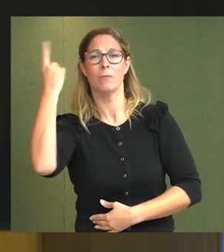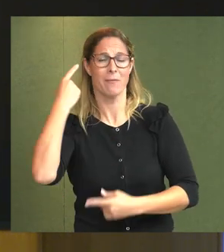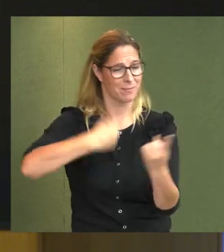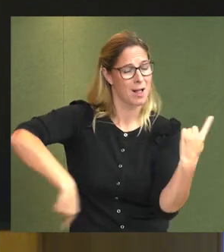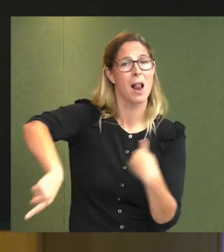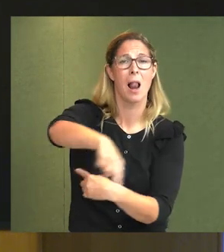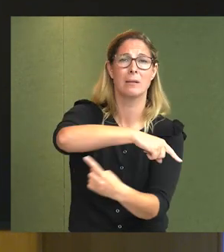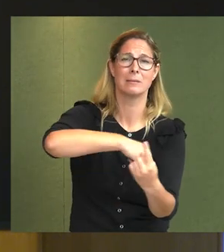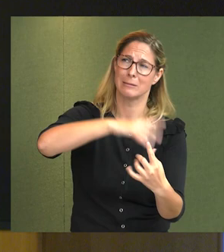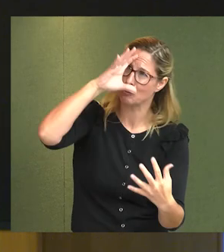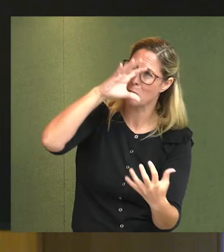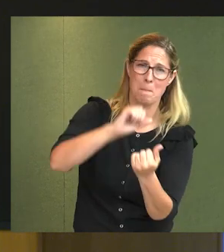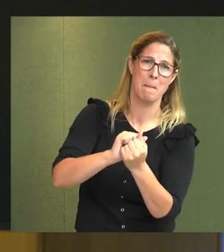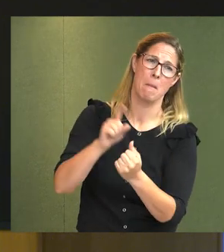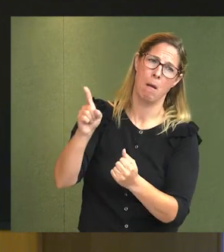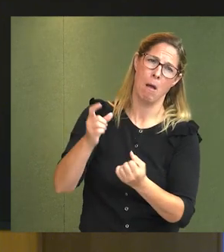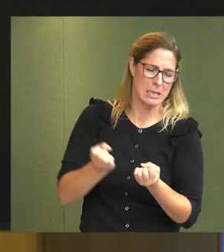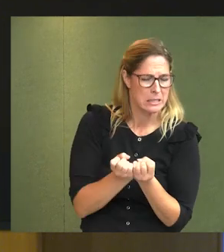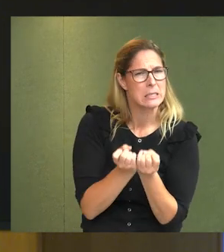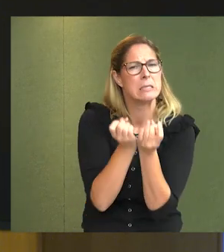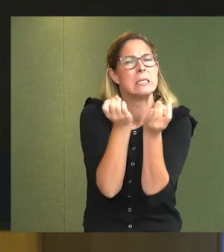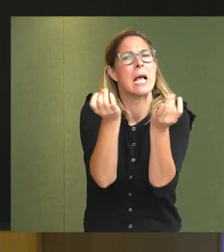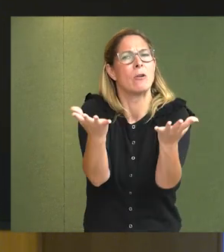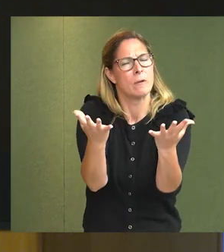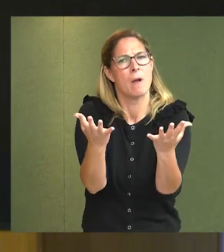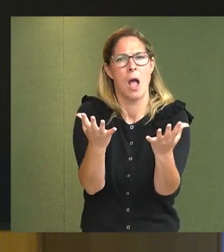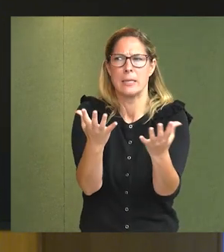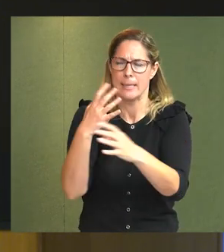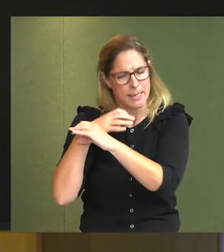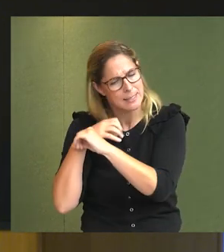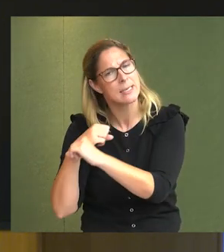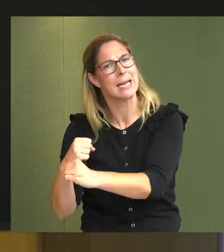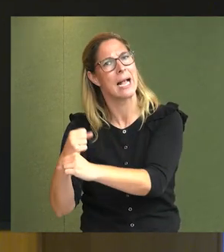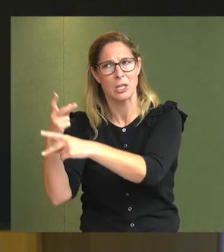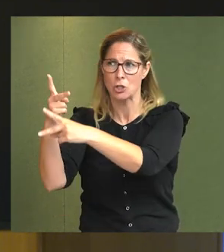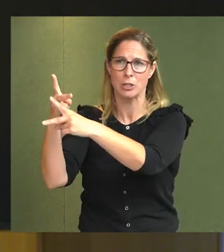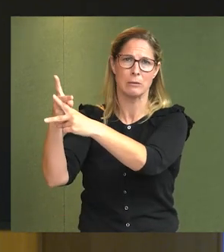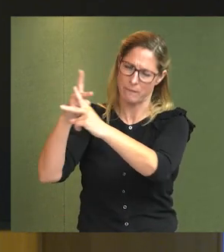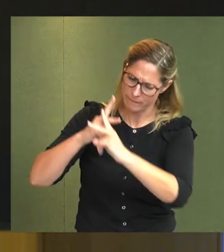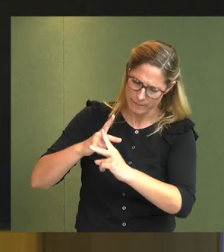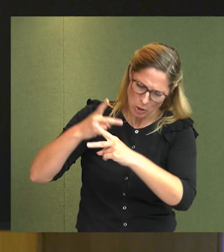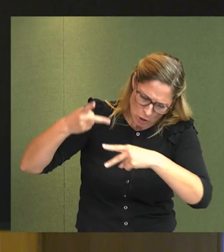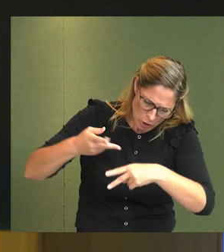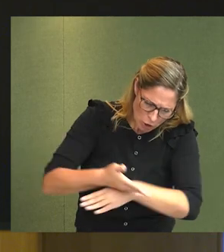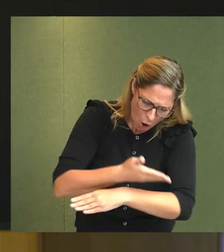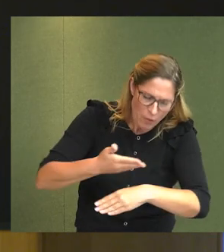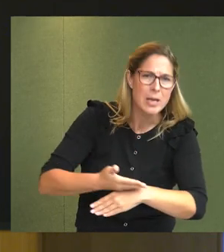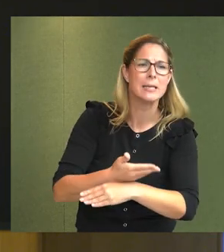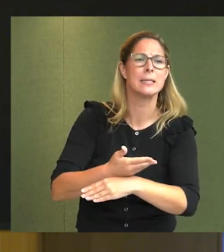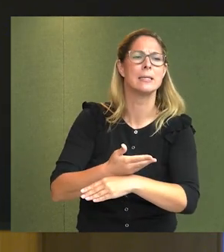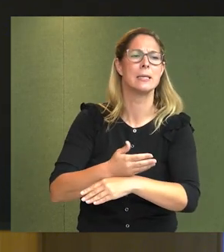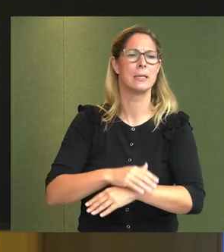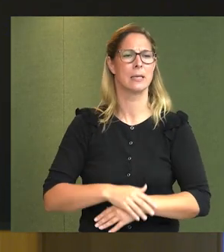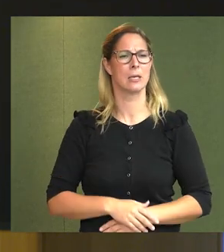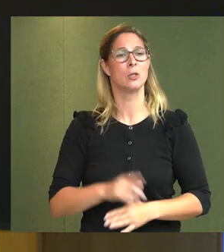enormous sacrifice, dedication, and service of Her Majesty to the United Kingdom and the